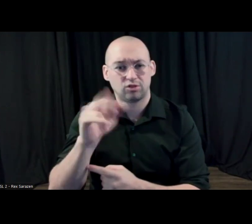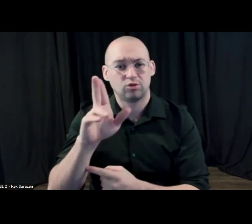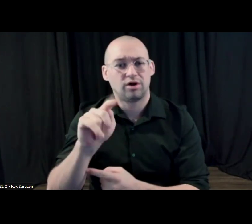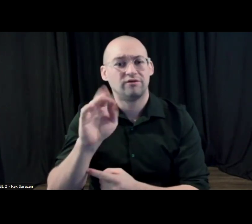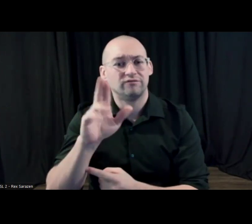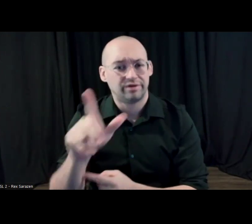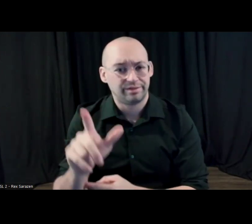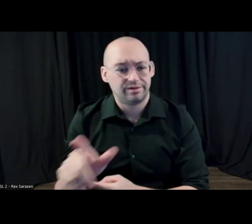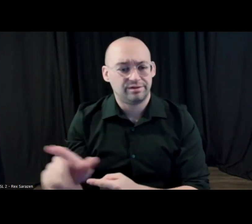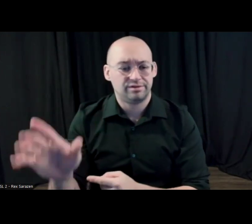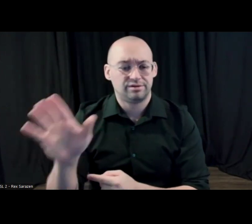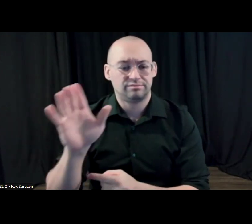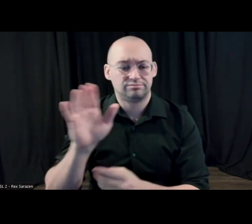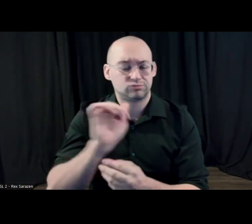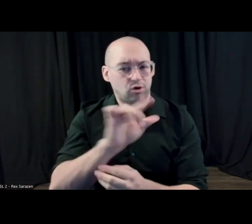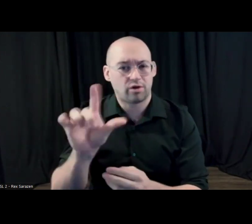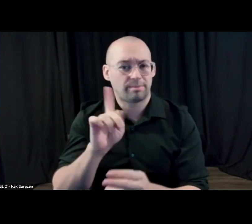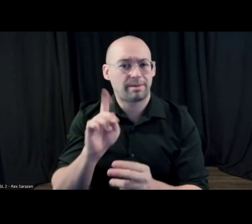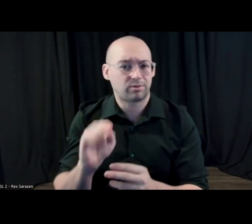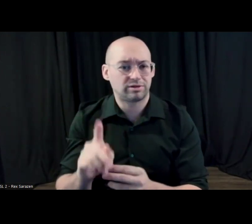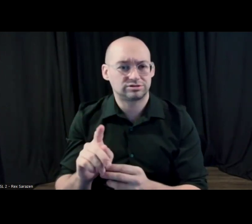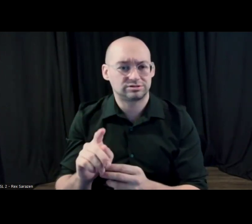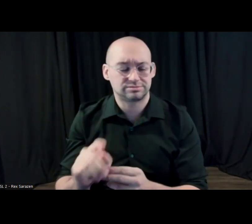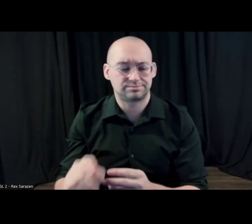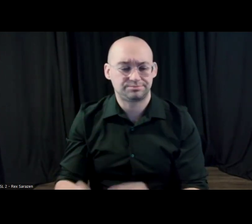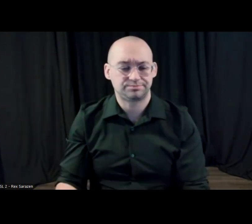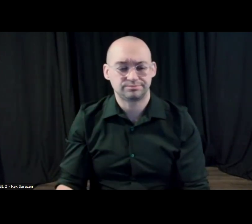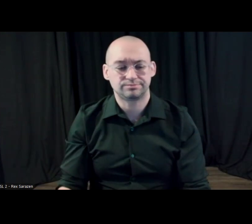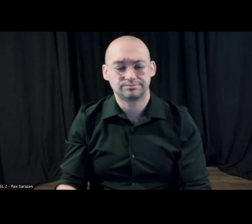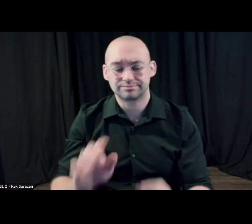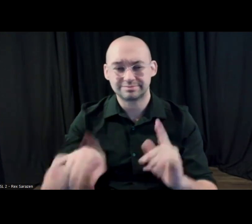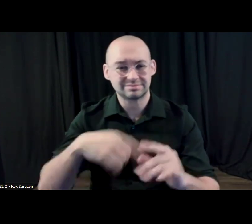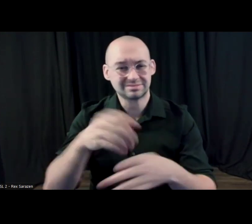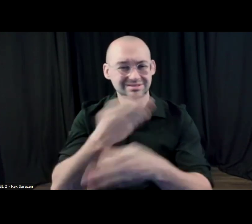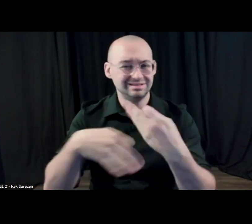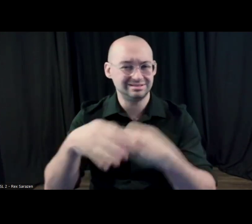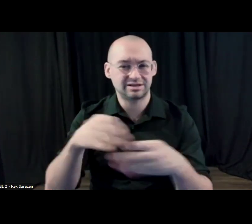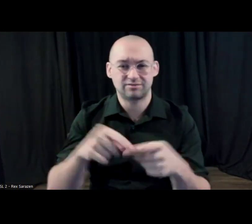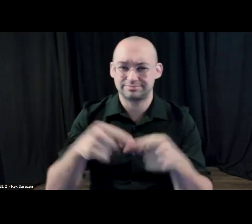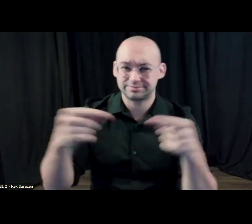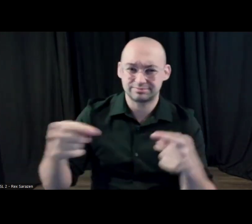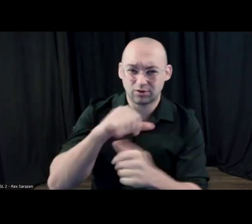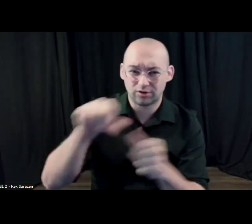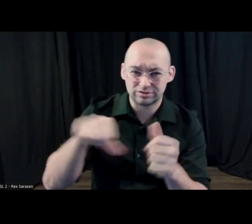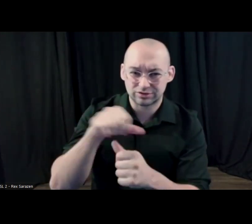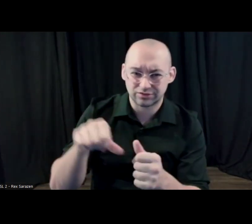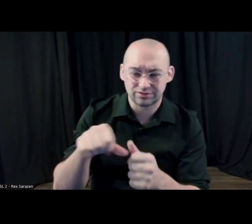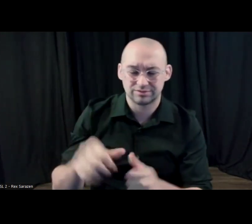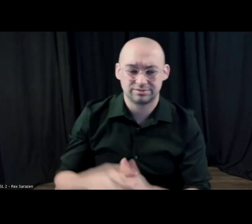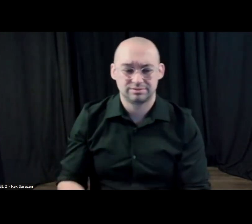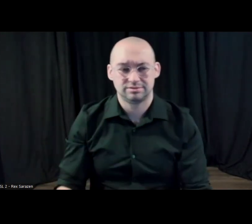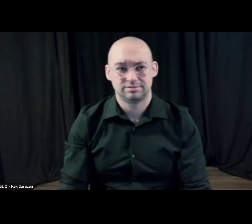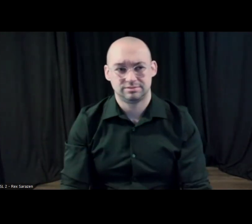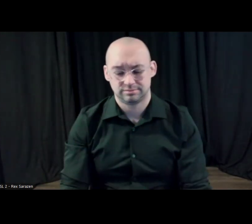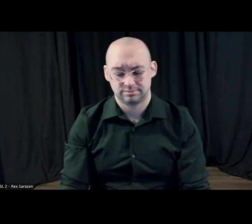all populations, so that people are, instead of pitting populations against each other. So the unity that we're seeing